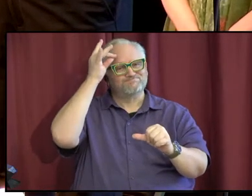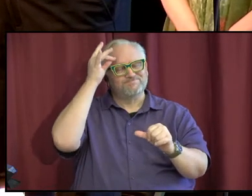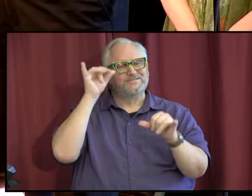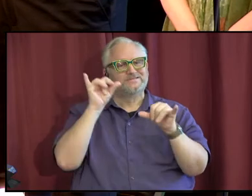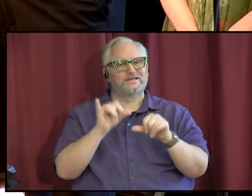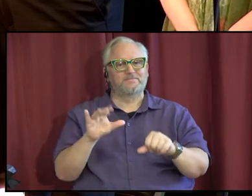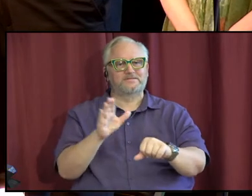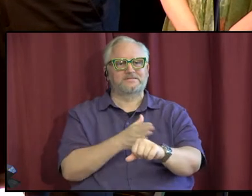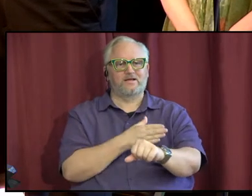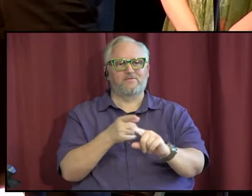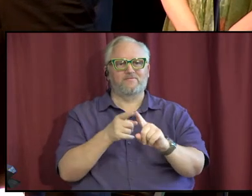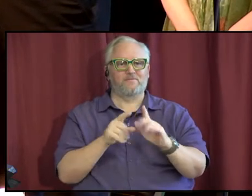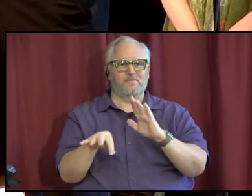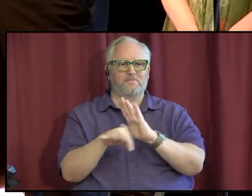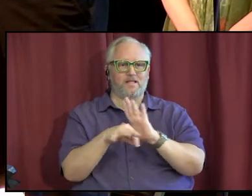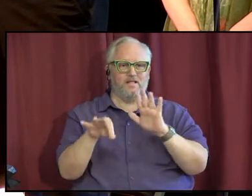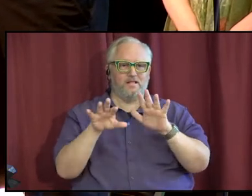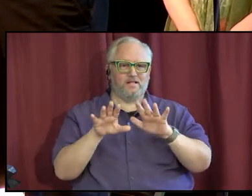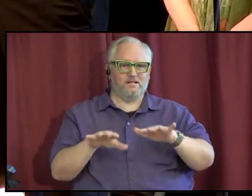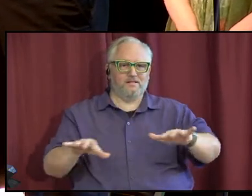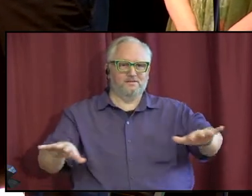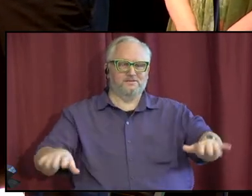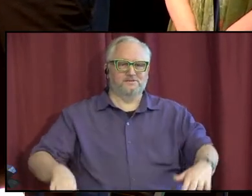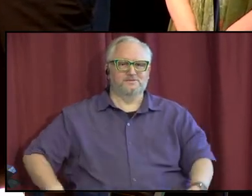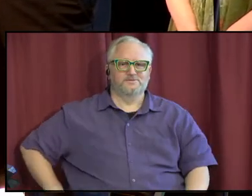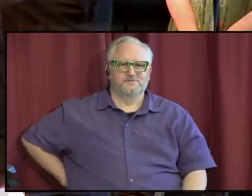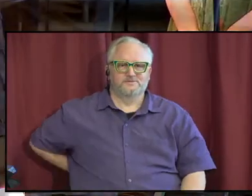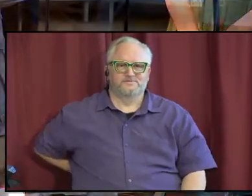sound of the bell.